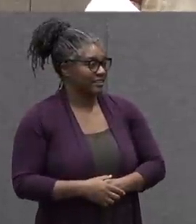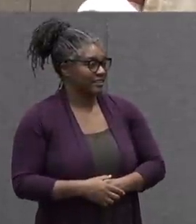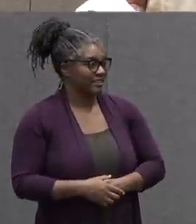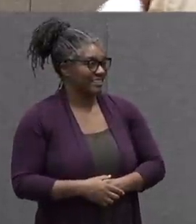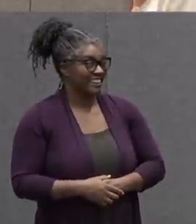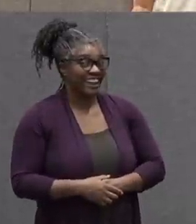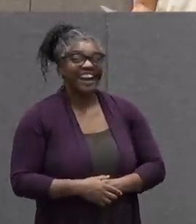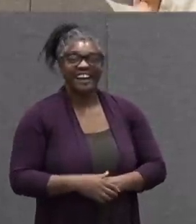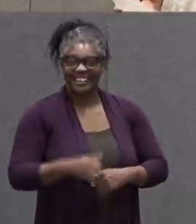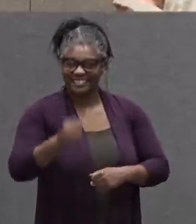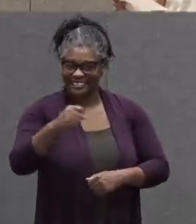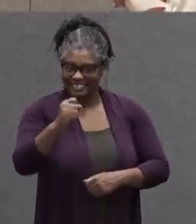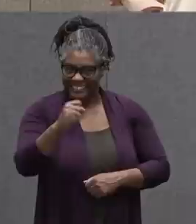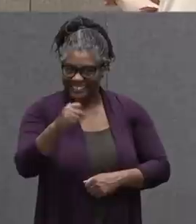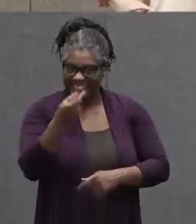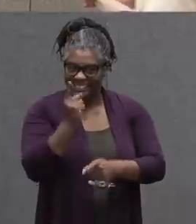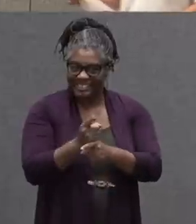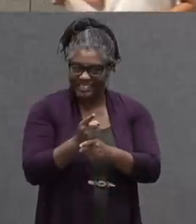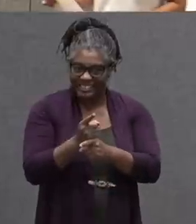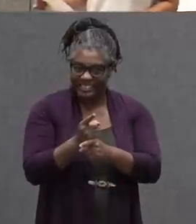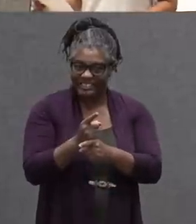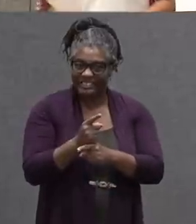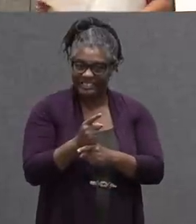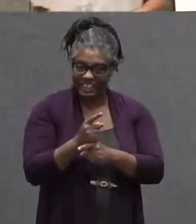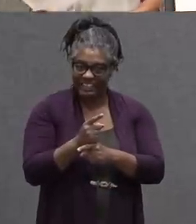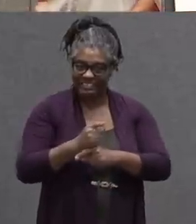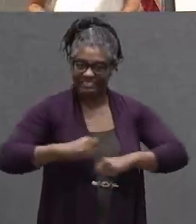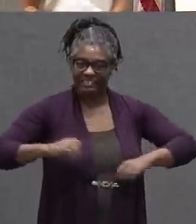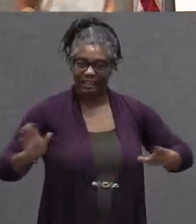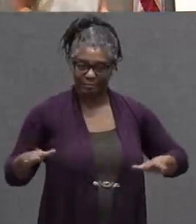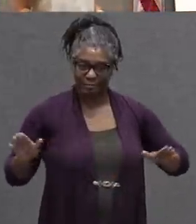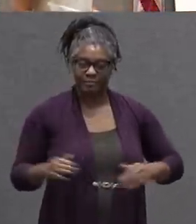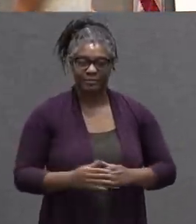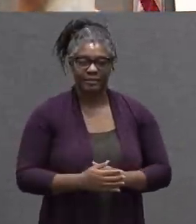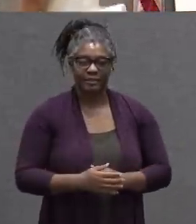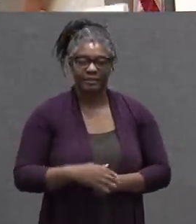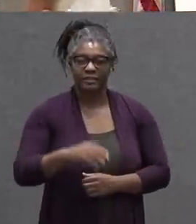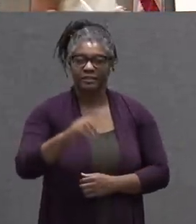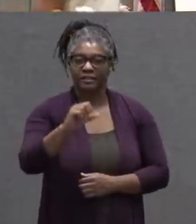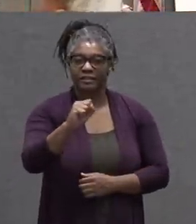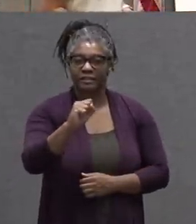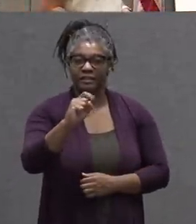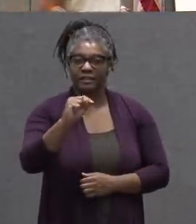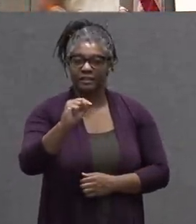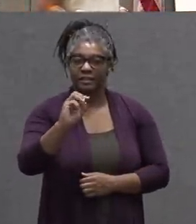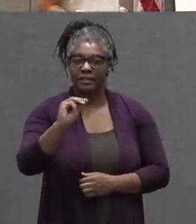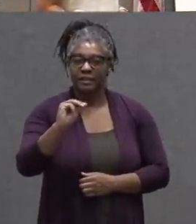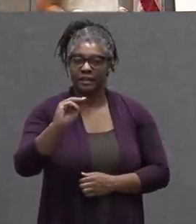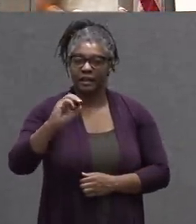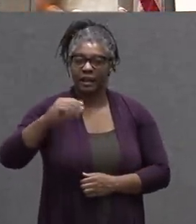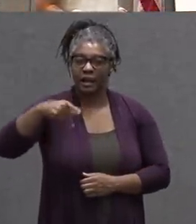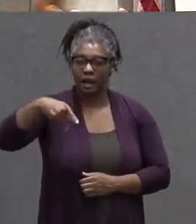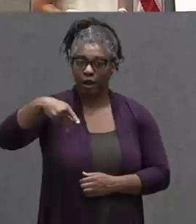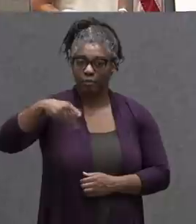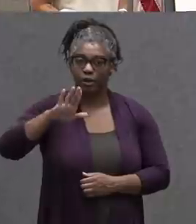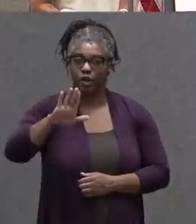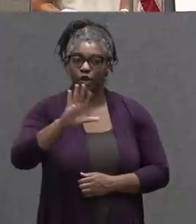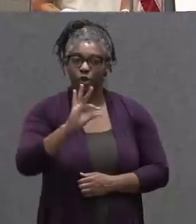They got it, flap. Okay, stomp your feet.